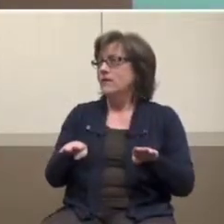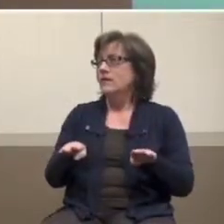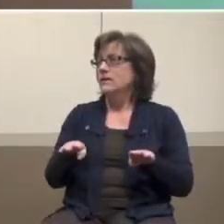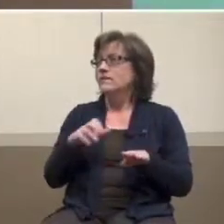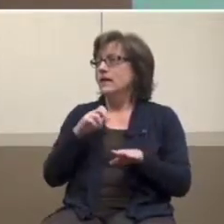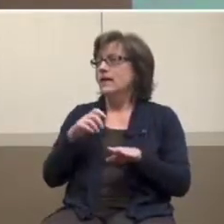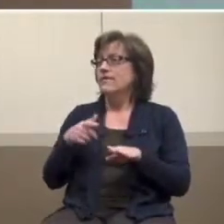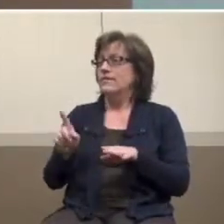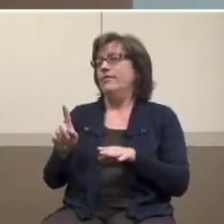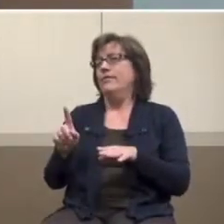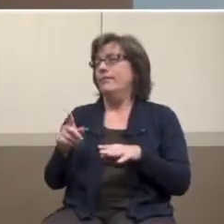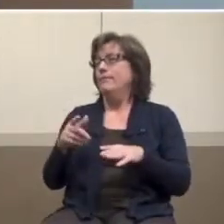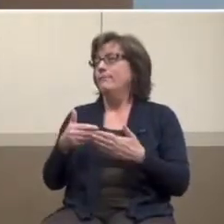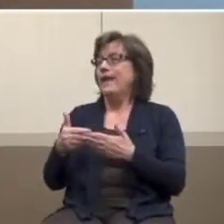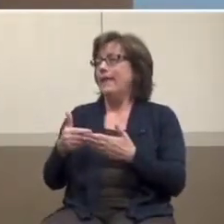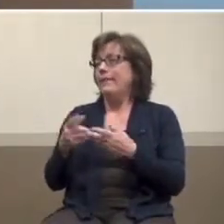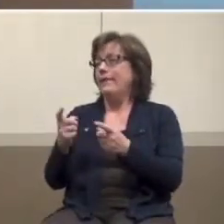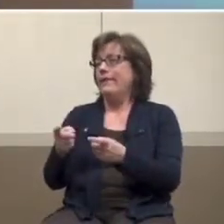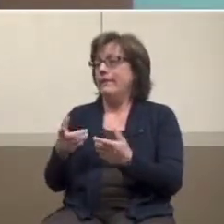Hopefully this is it.